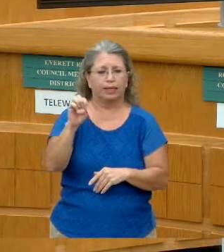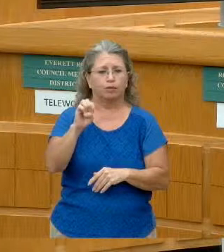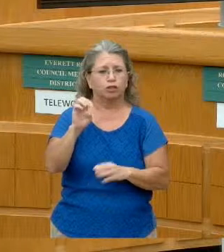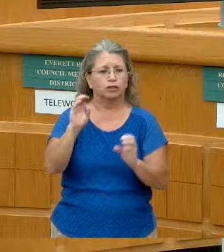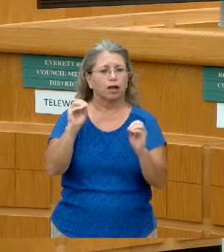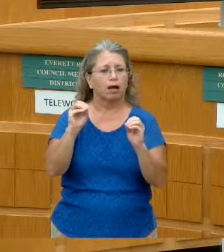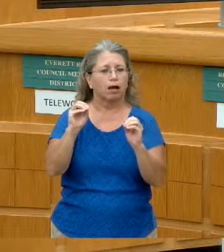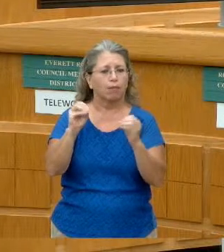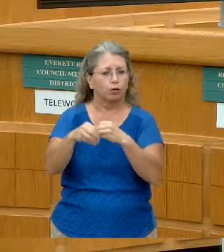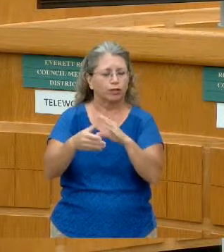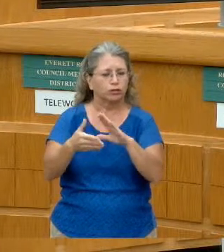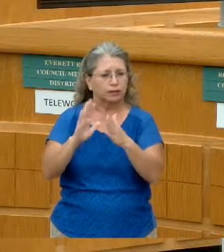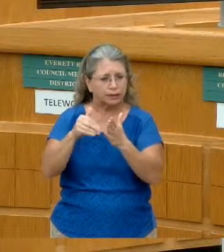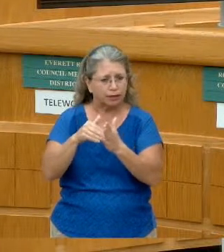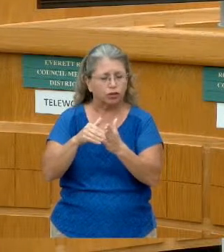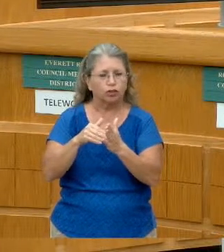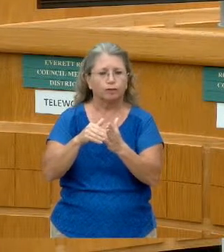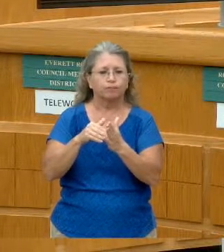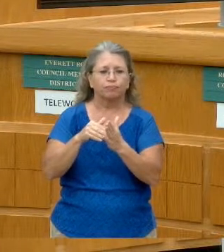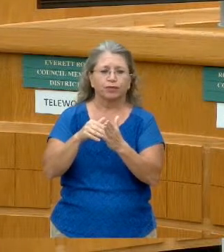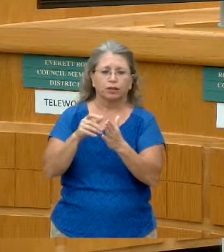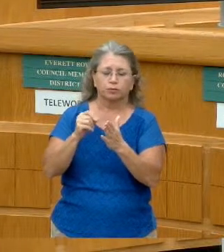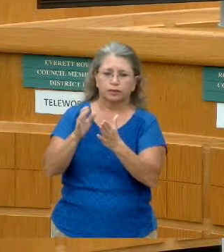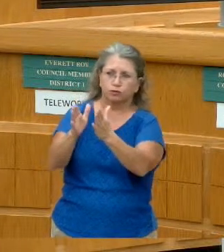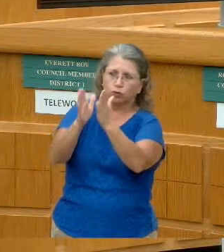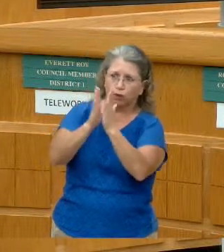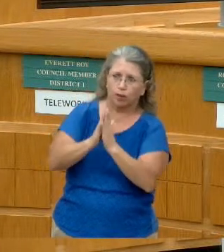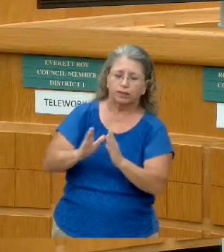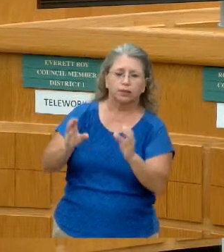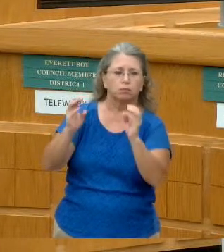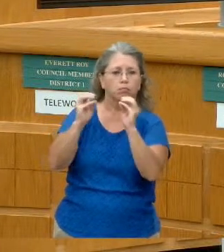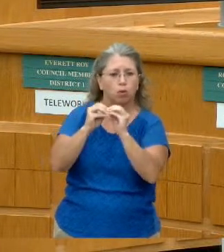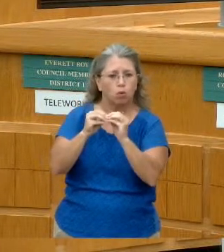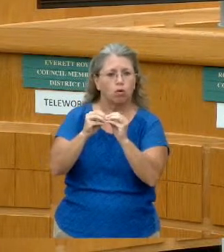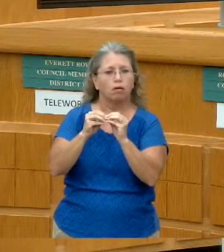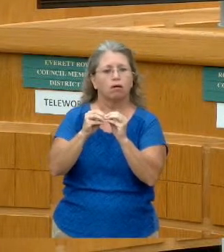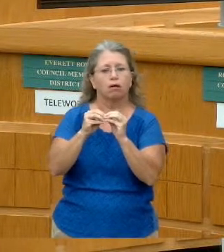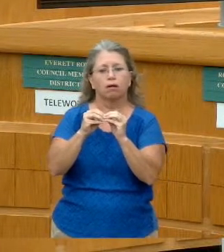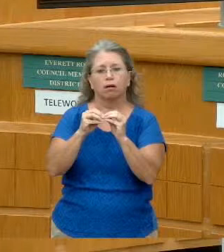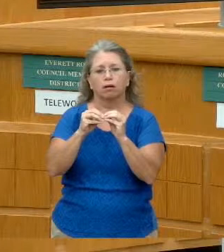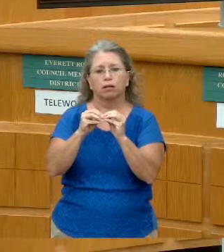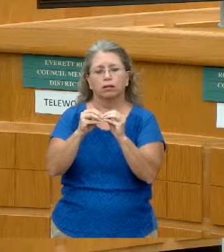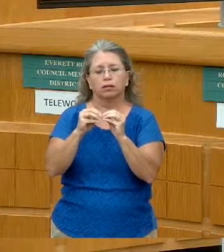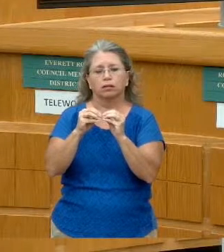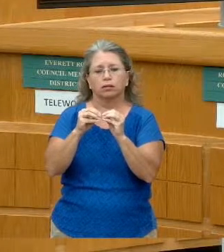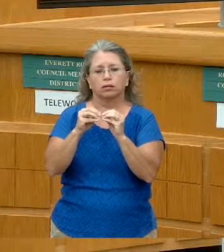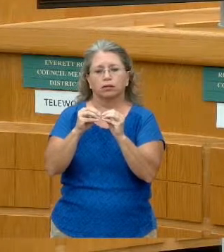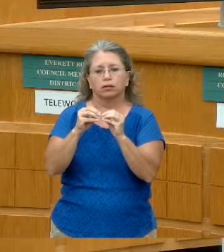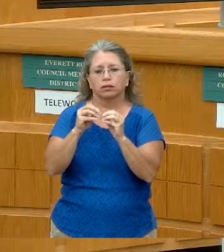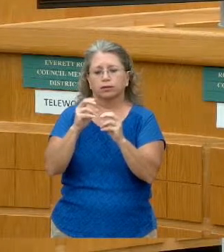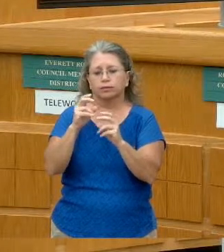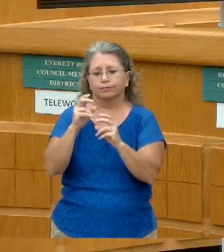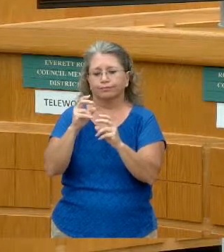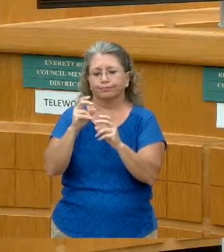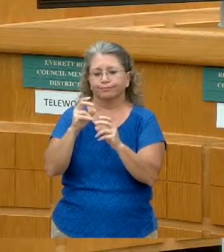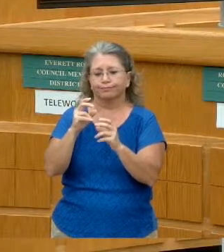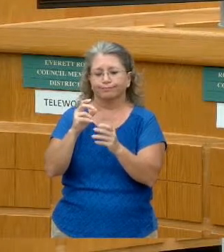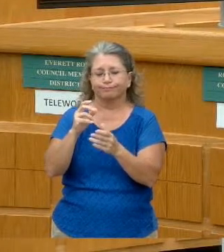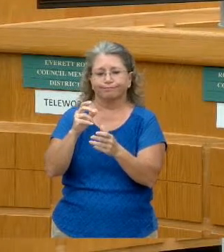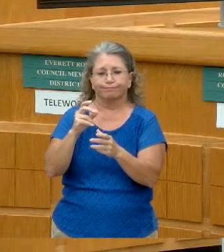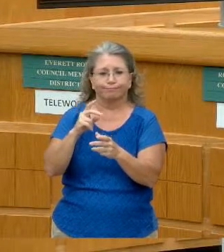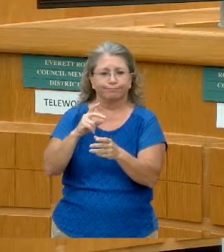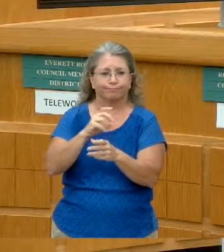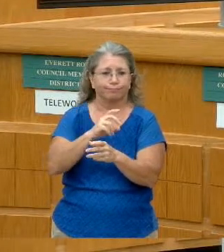requests to enable the state of Texas to send valuable medical personnel, mainly nurses,